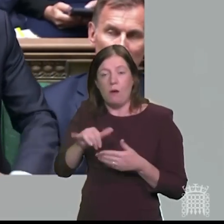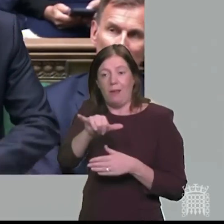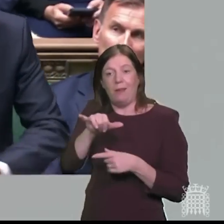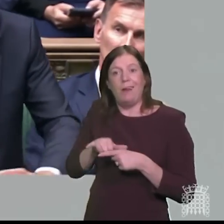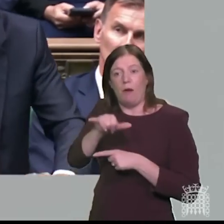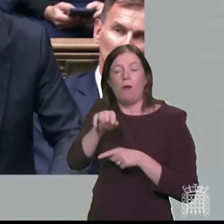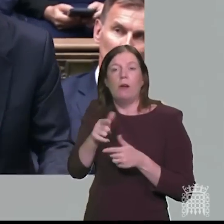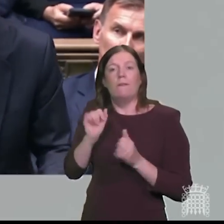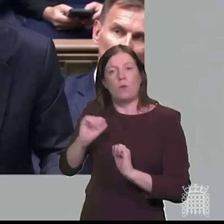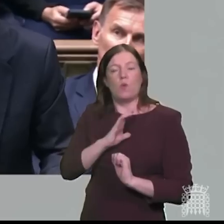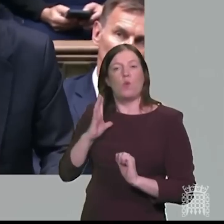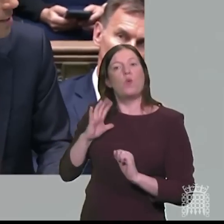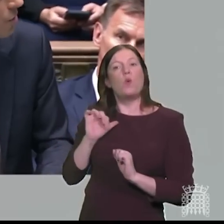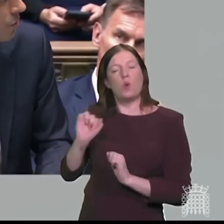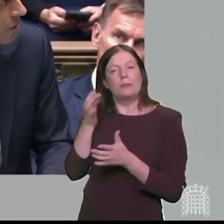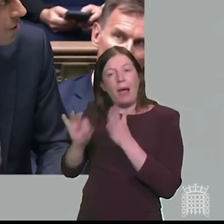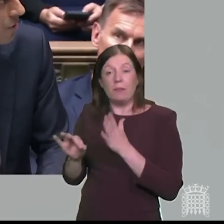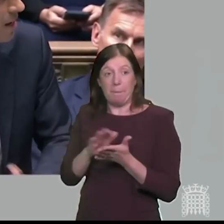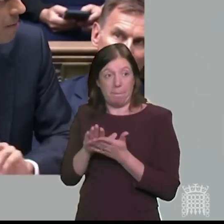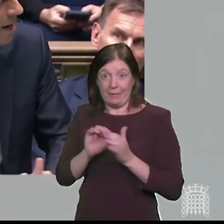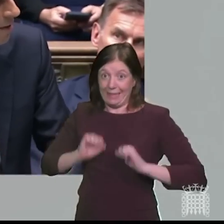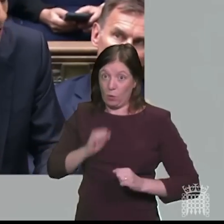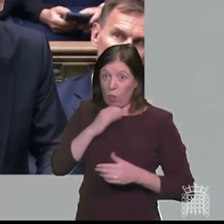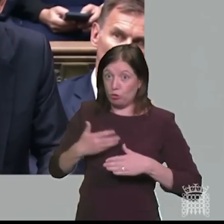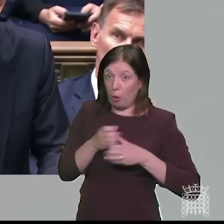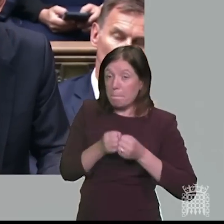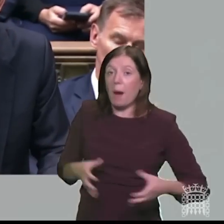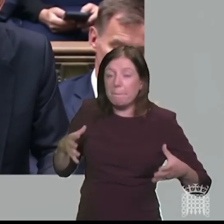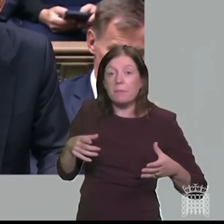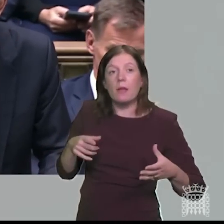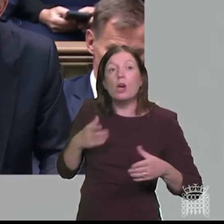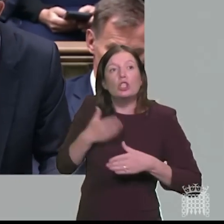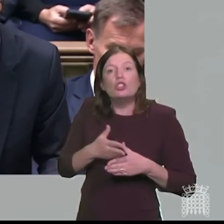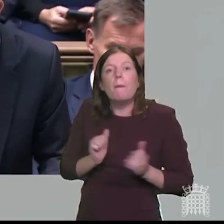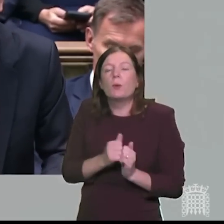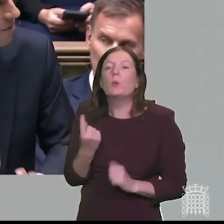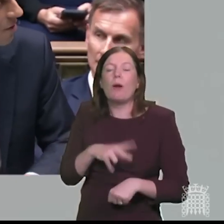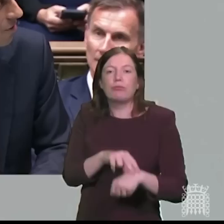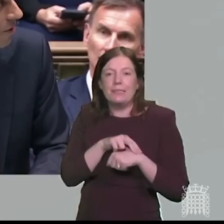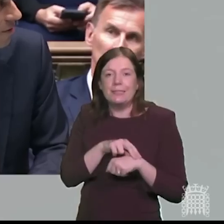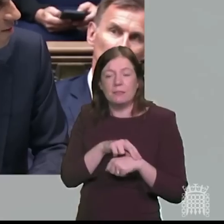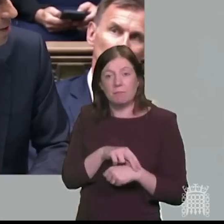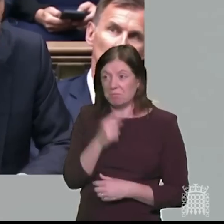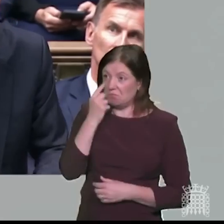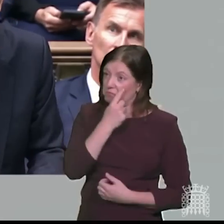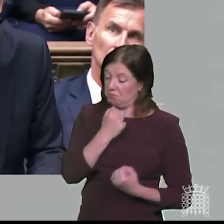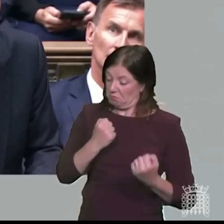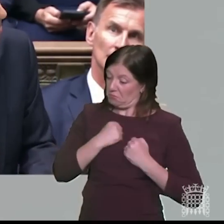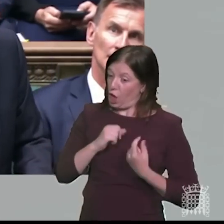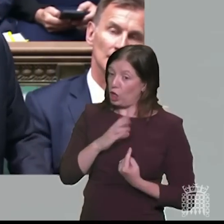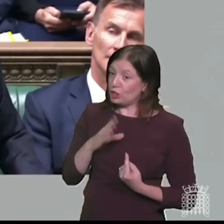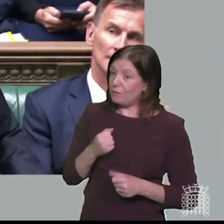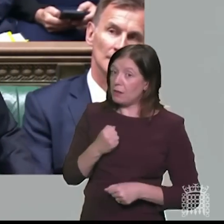aircraft. Thousands of new jobs will be created across the country. Many of those will be through apprentices, and that's an example of this Conservative government